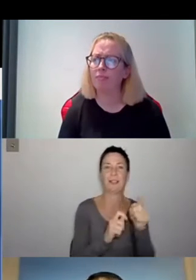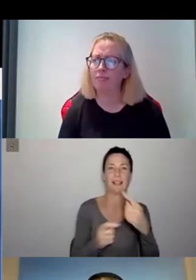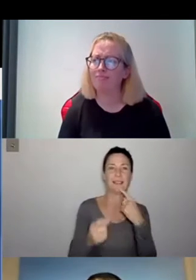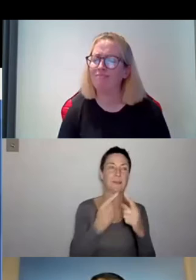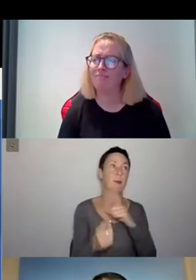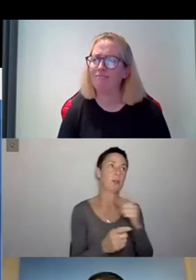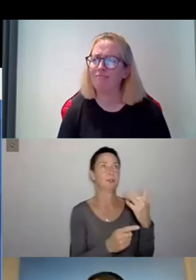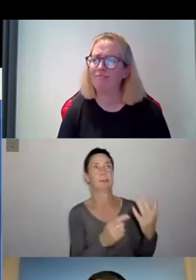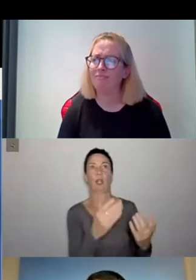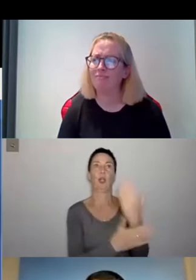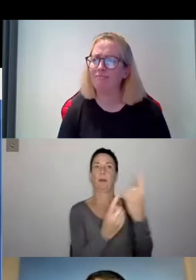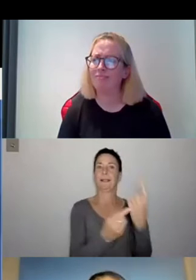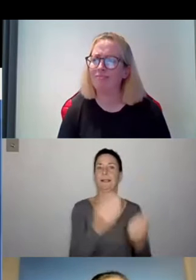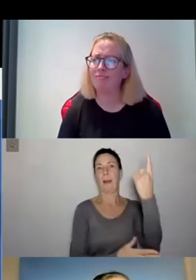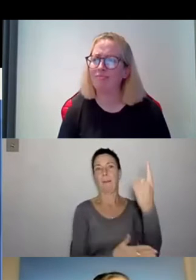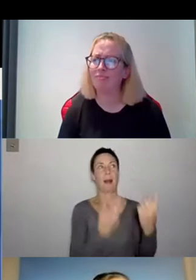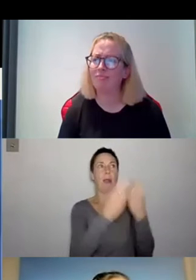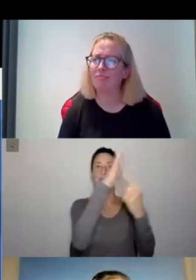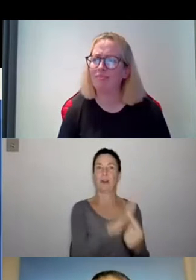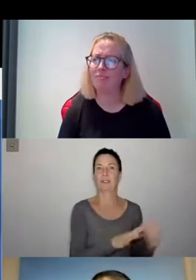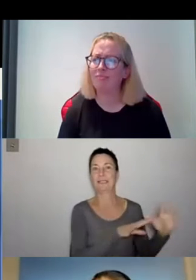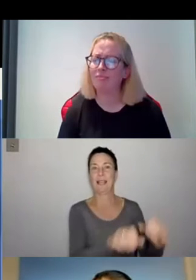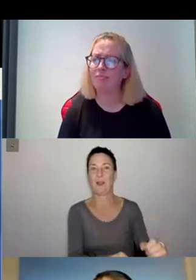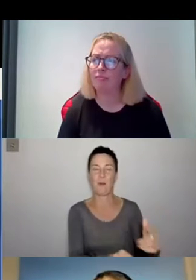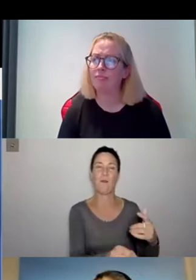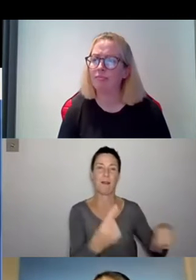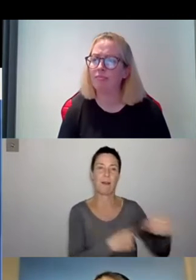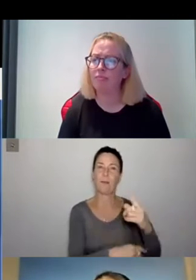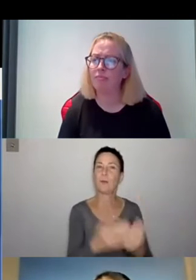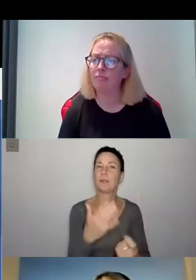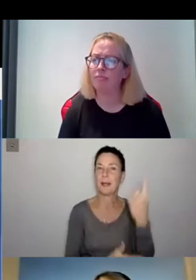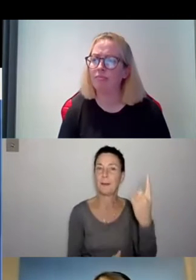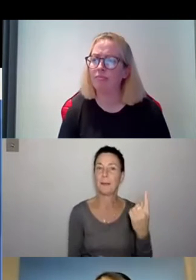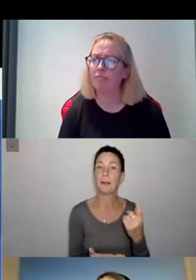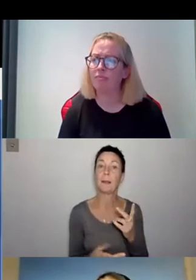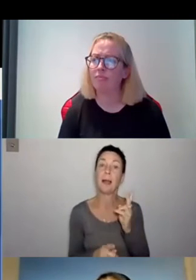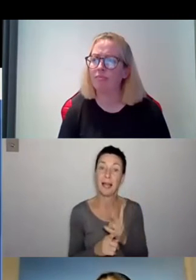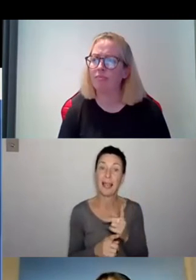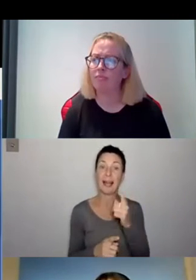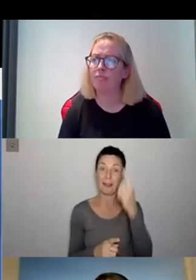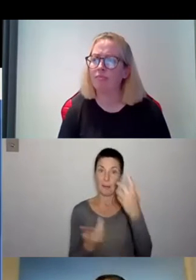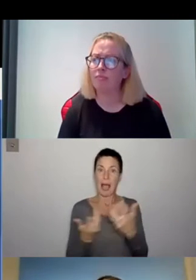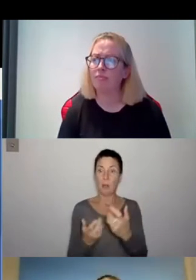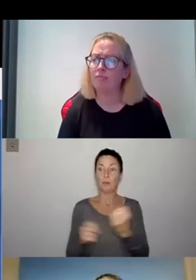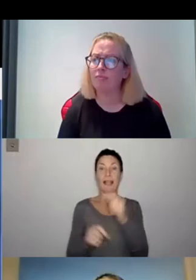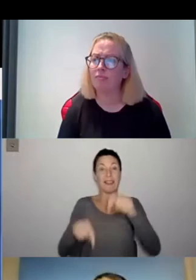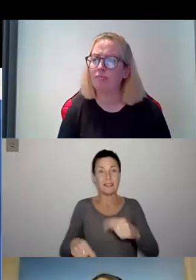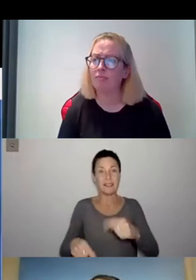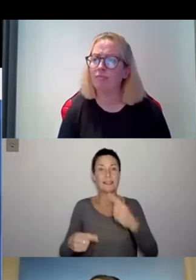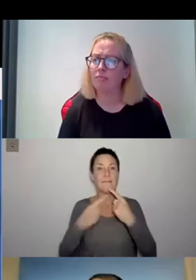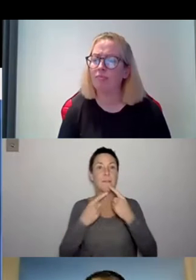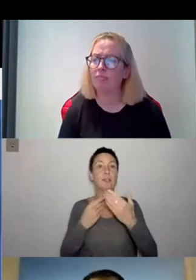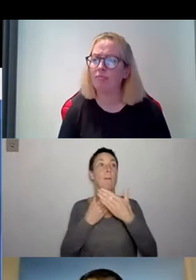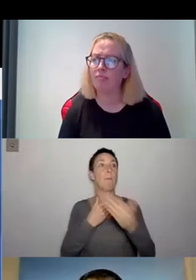arisen and other priorities had to take over. But again, thinking about how to make this even more